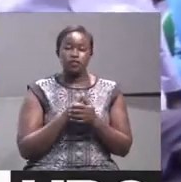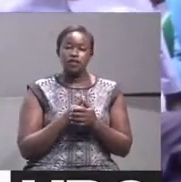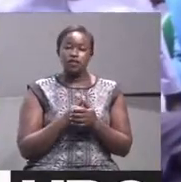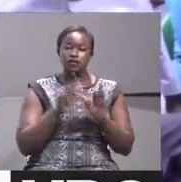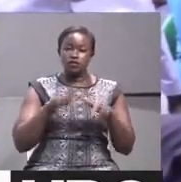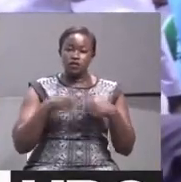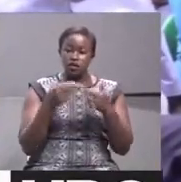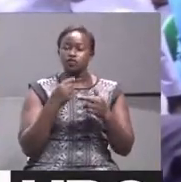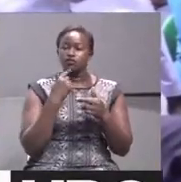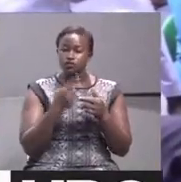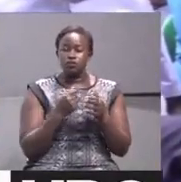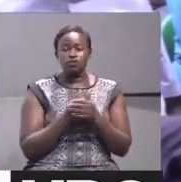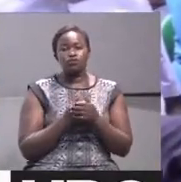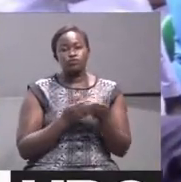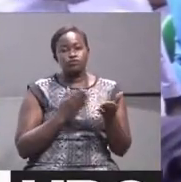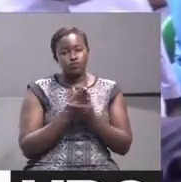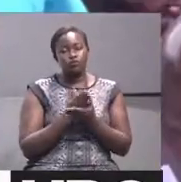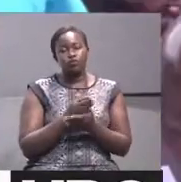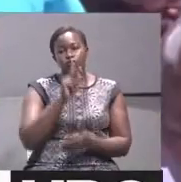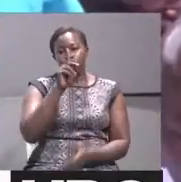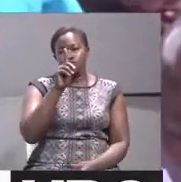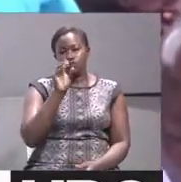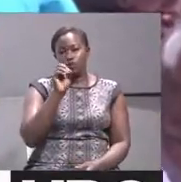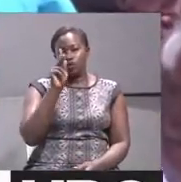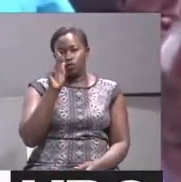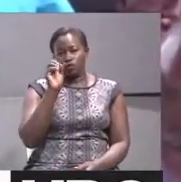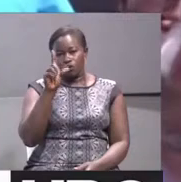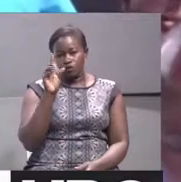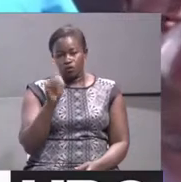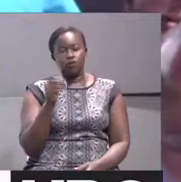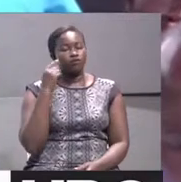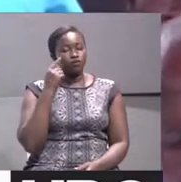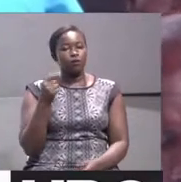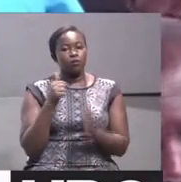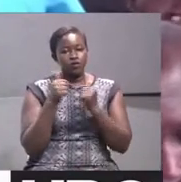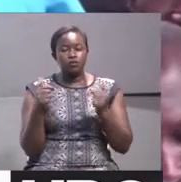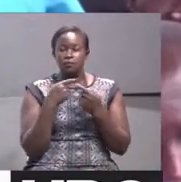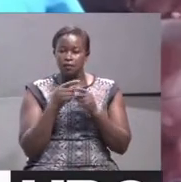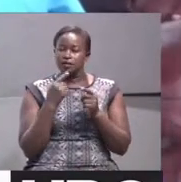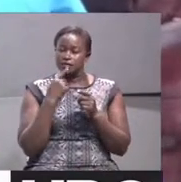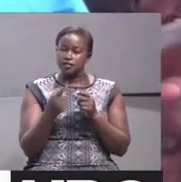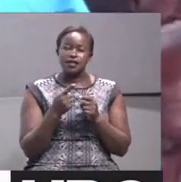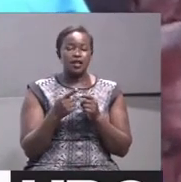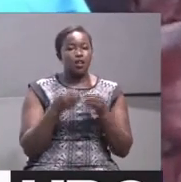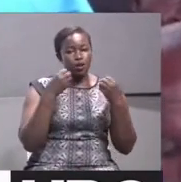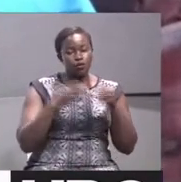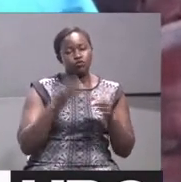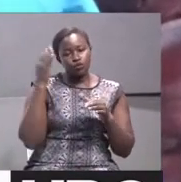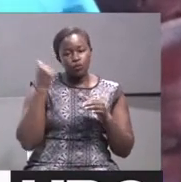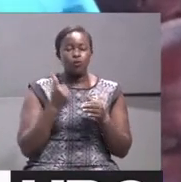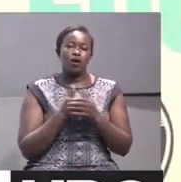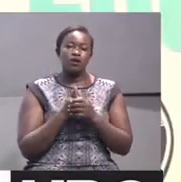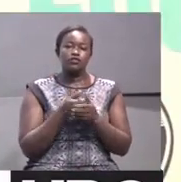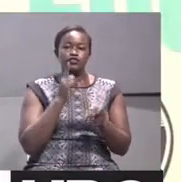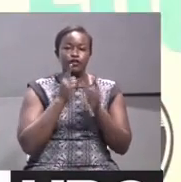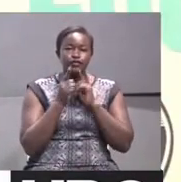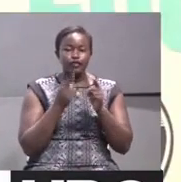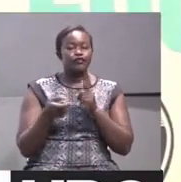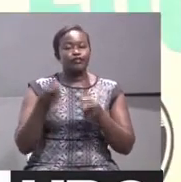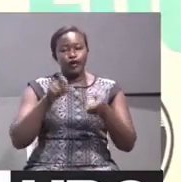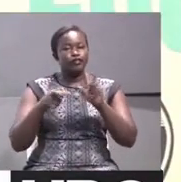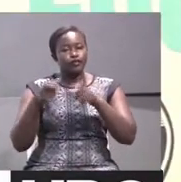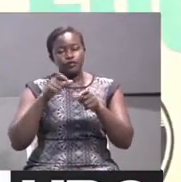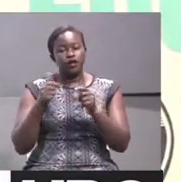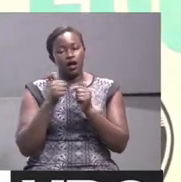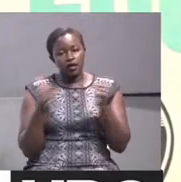is purely an opposition belt, but attribute their loss in the election to malicious propaganda against their candidates. The election was